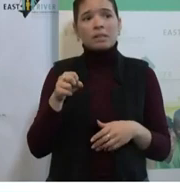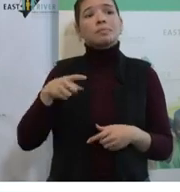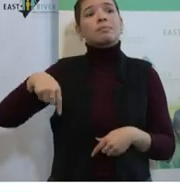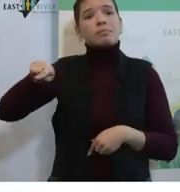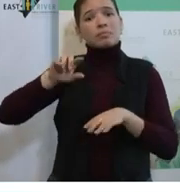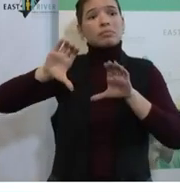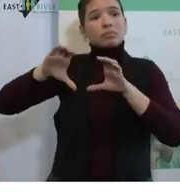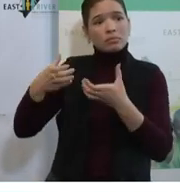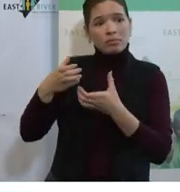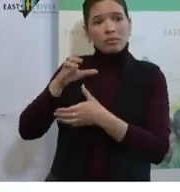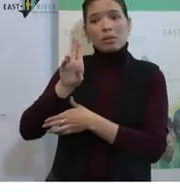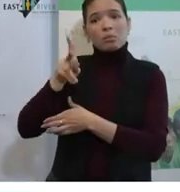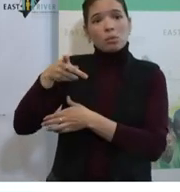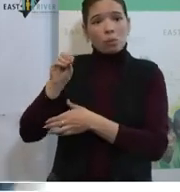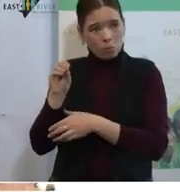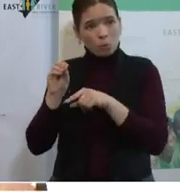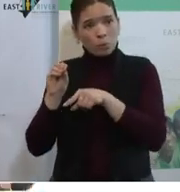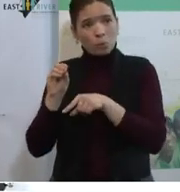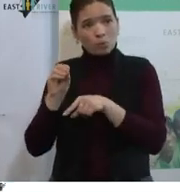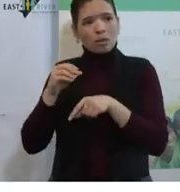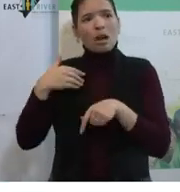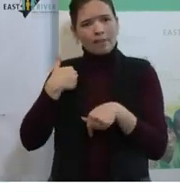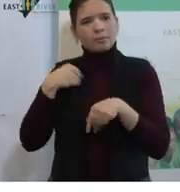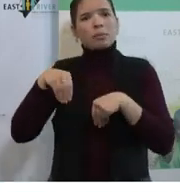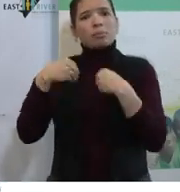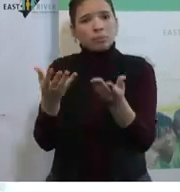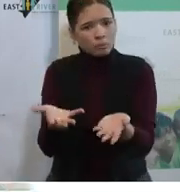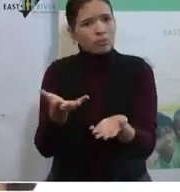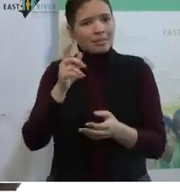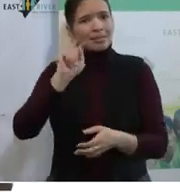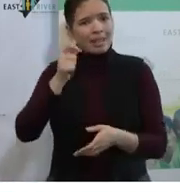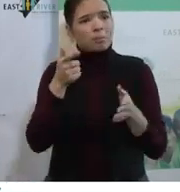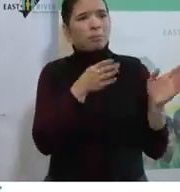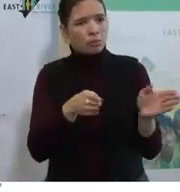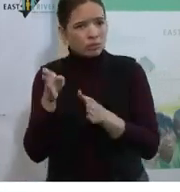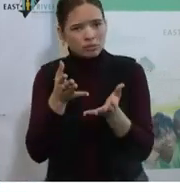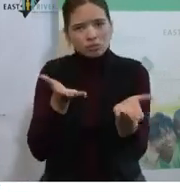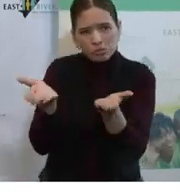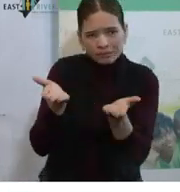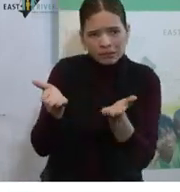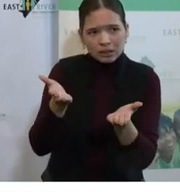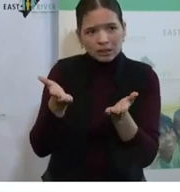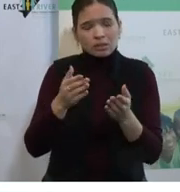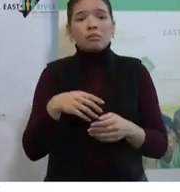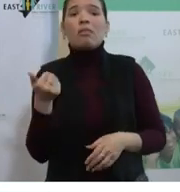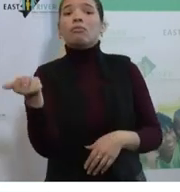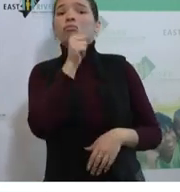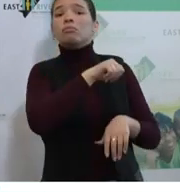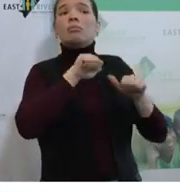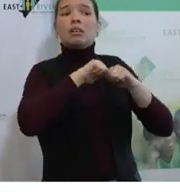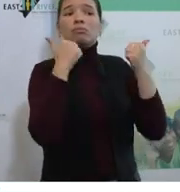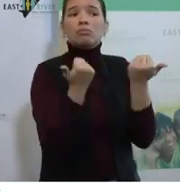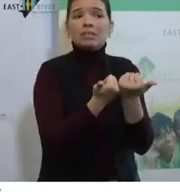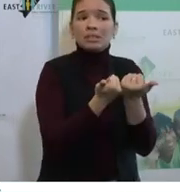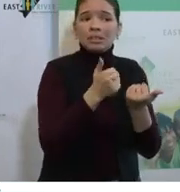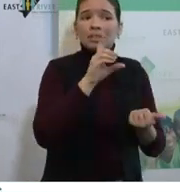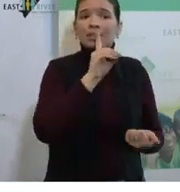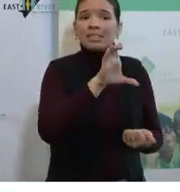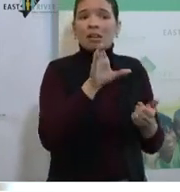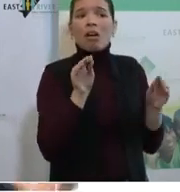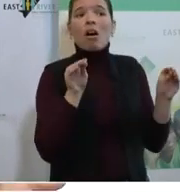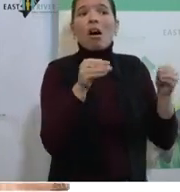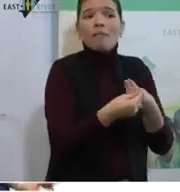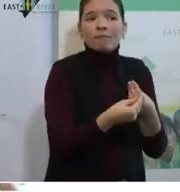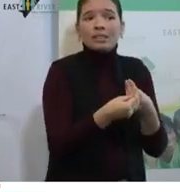tax preparation services. We have other district agencies like the DC Office of Aging and Community Living. We also